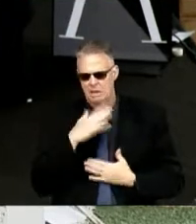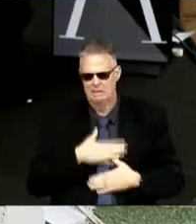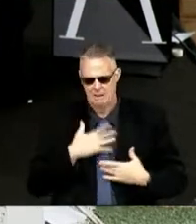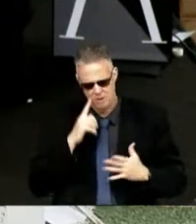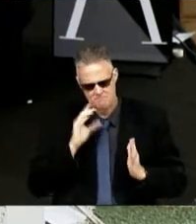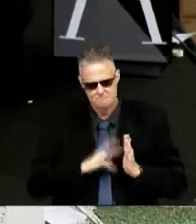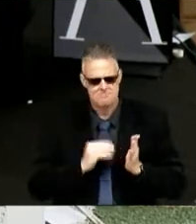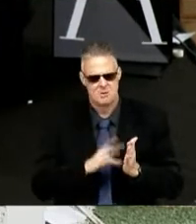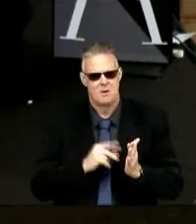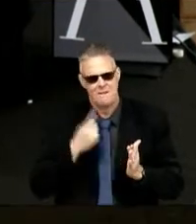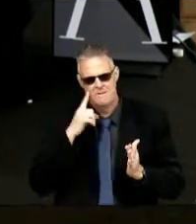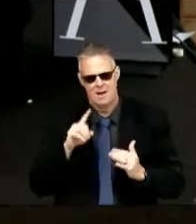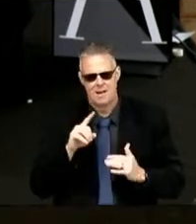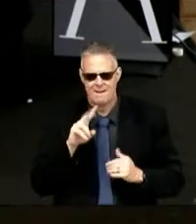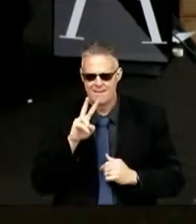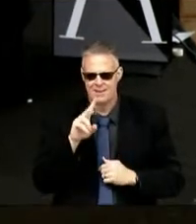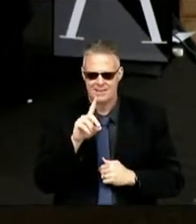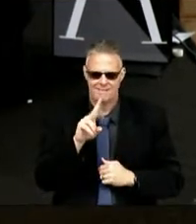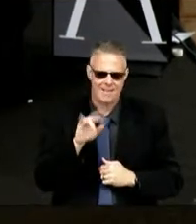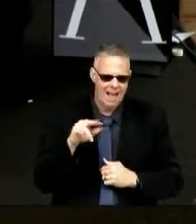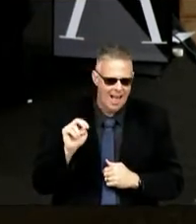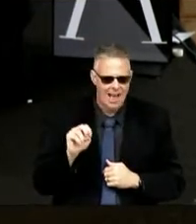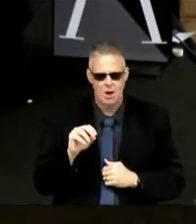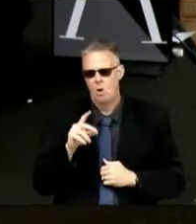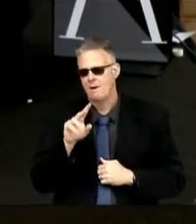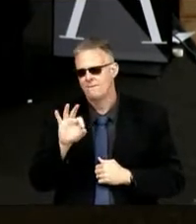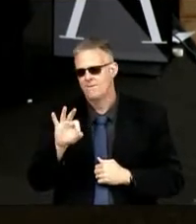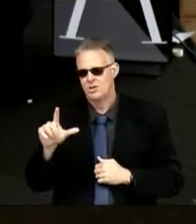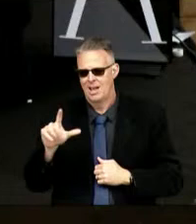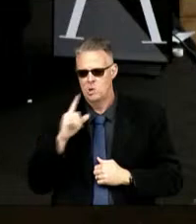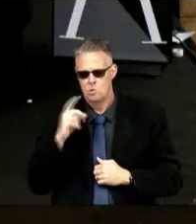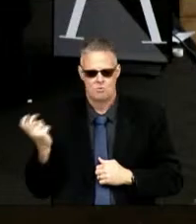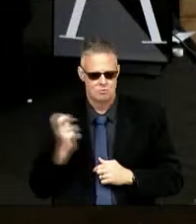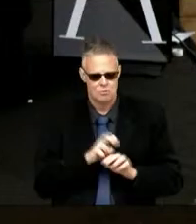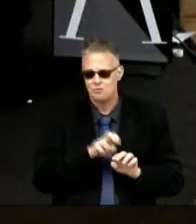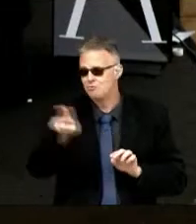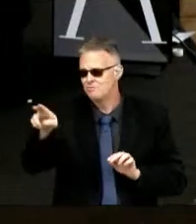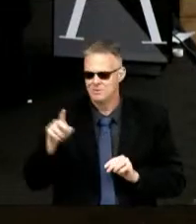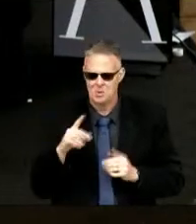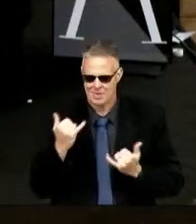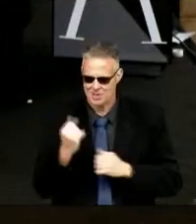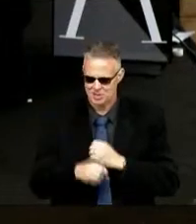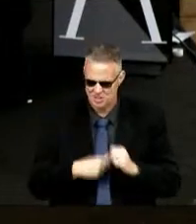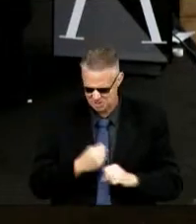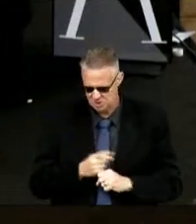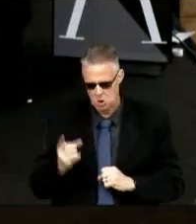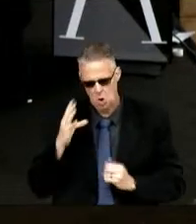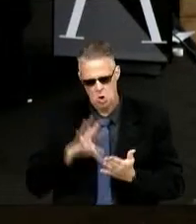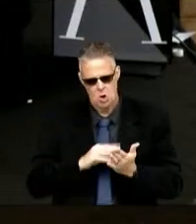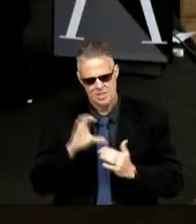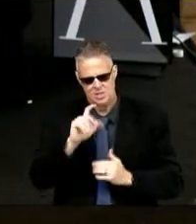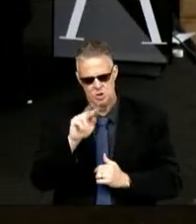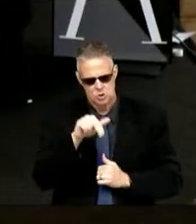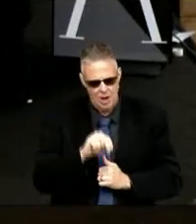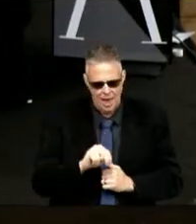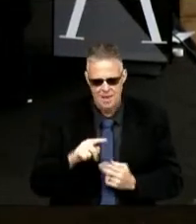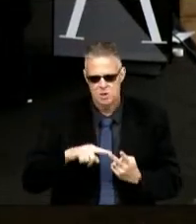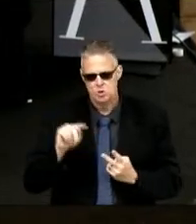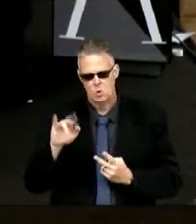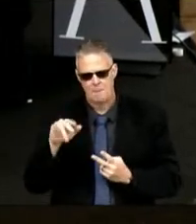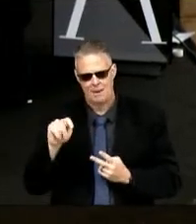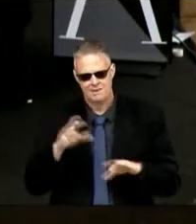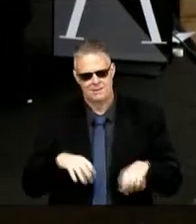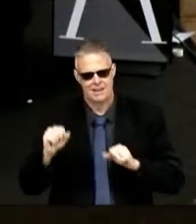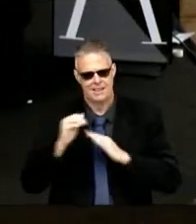every opportunity to ride the Vine or transfer at Fisher's Landing. This year, he has used his knowledge of CTRAN and TriMet to take a